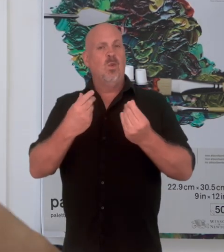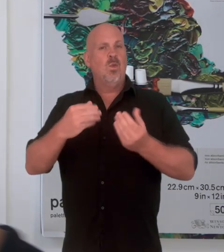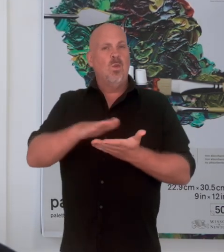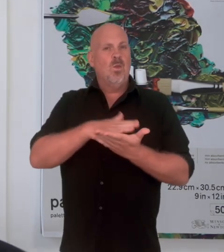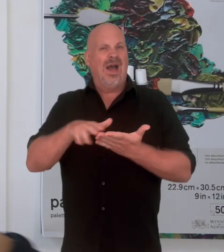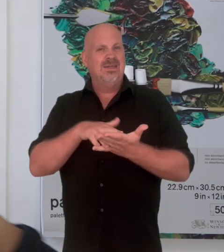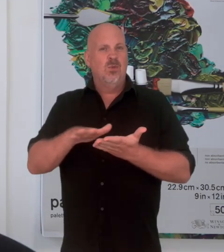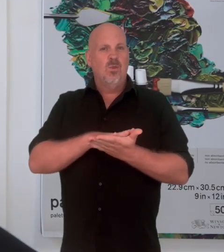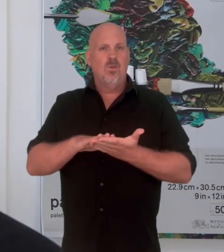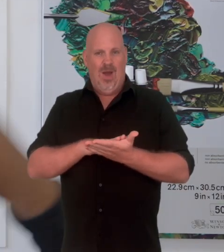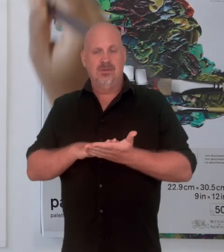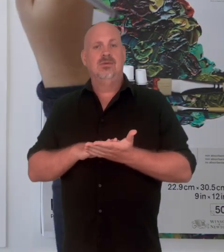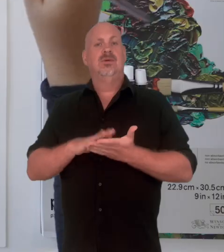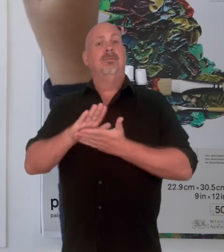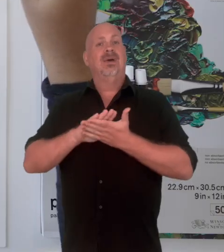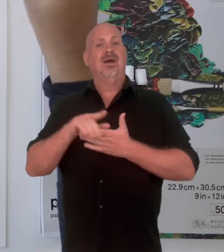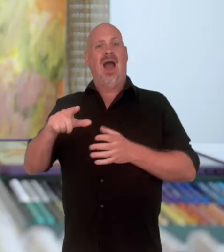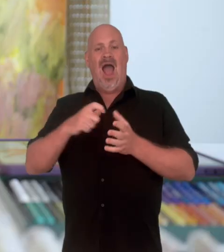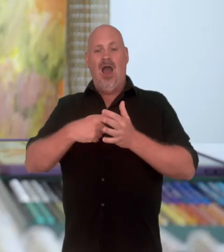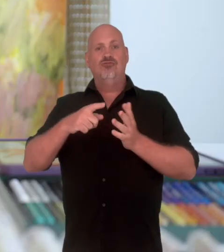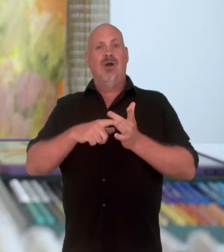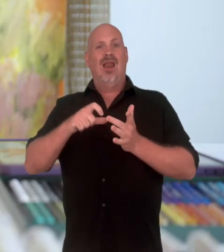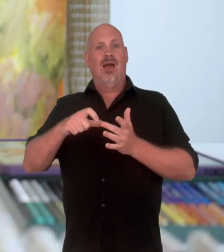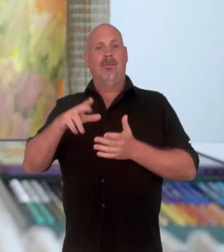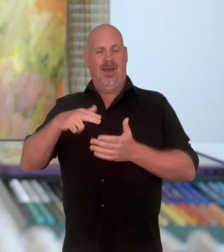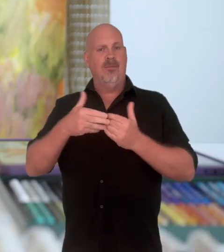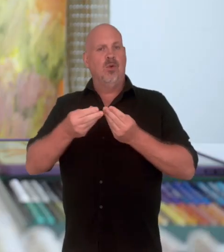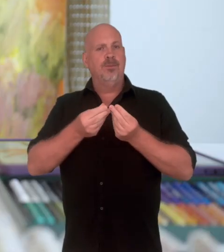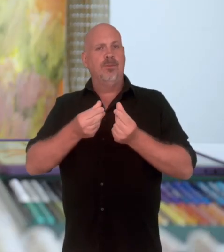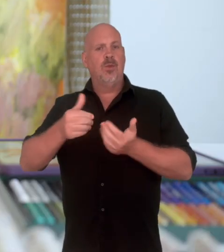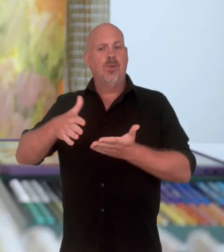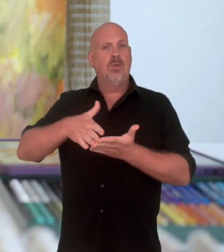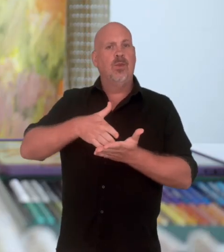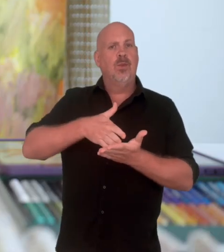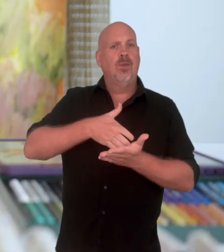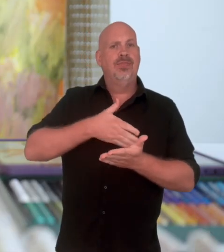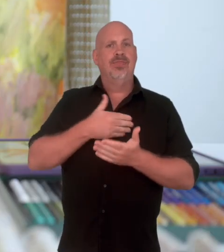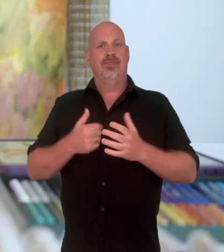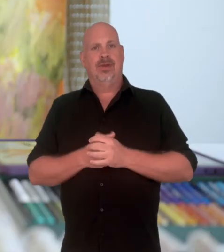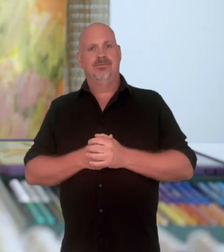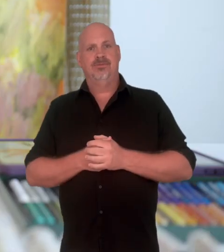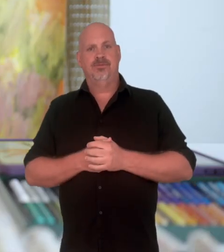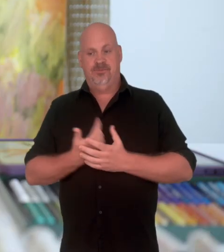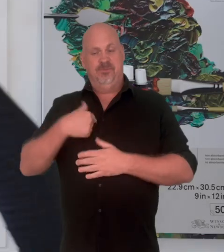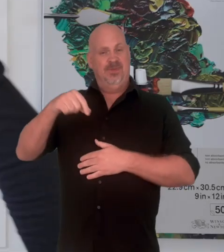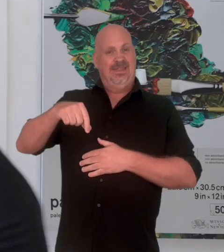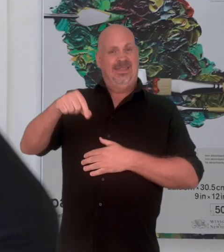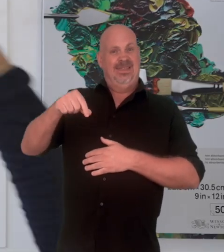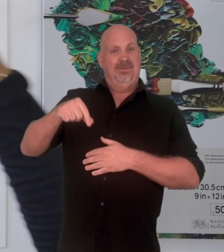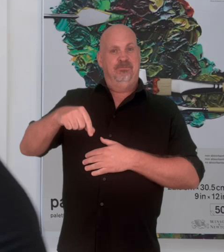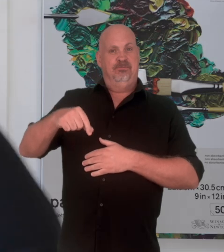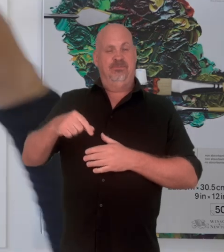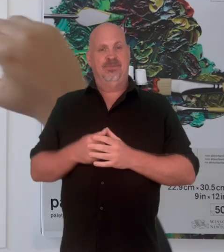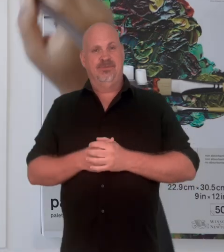a bit smoother across the surface. So I'm just dipping my brushing water and wetting the